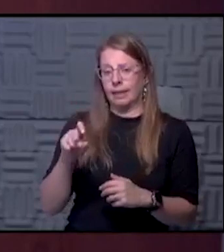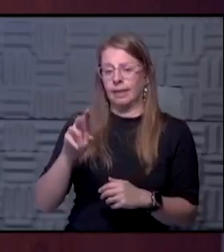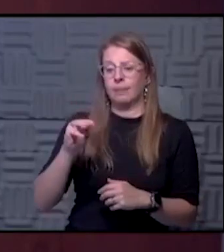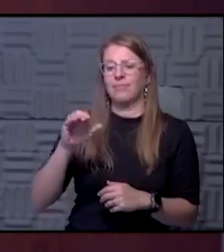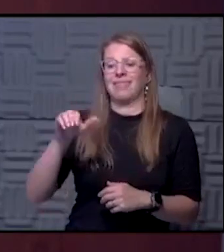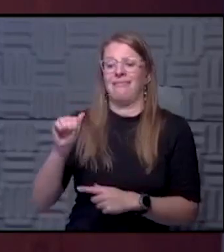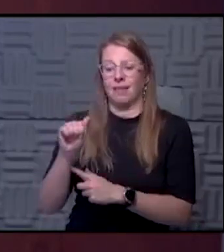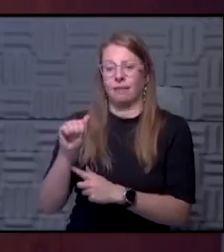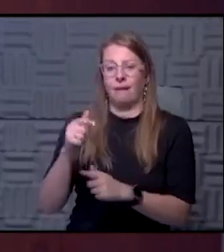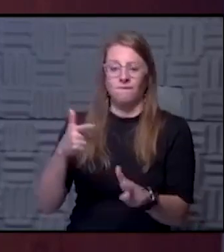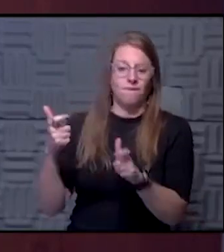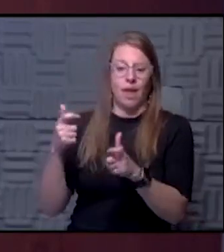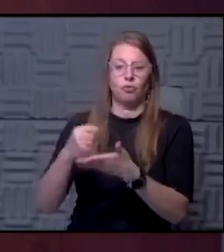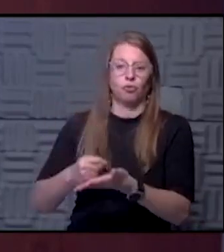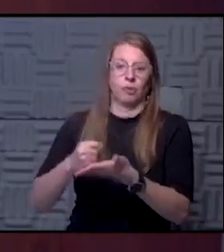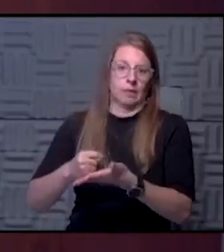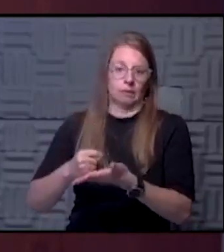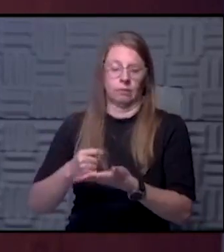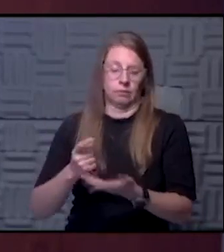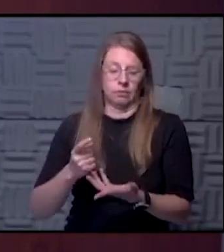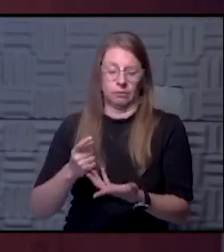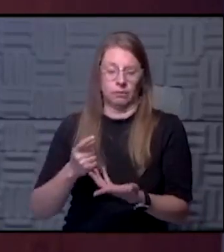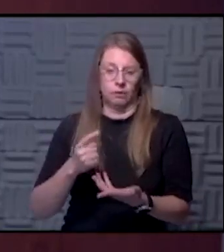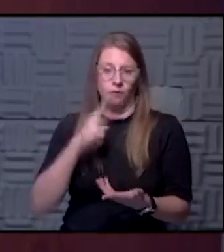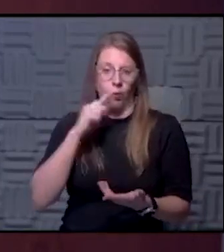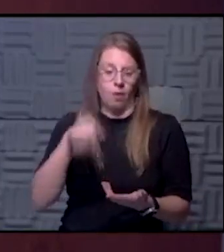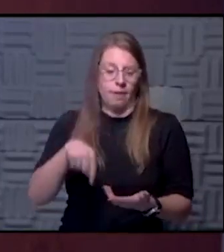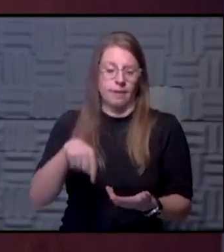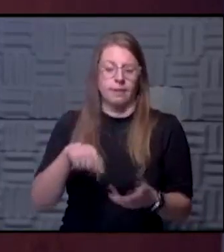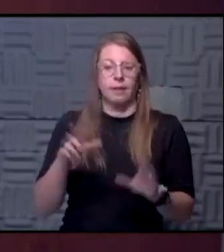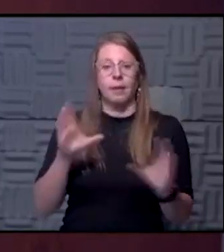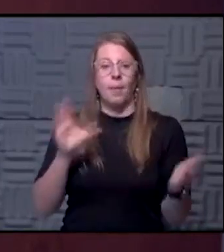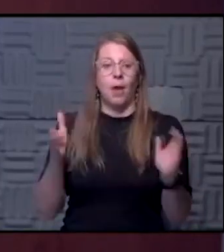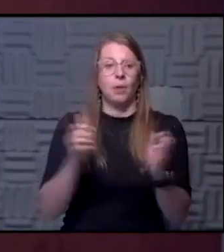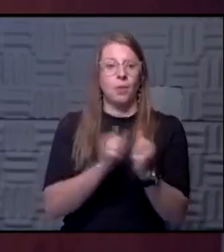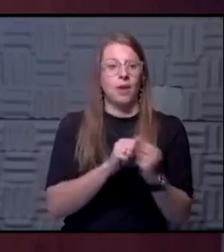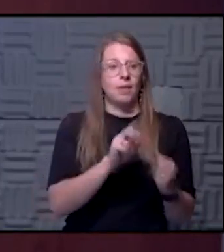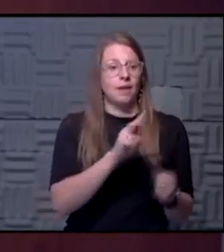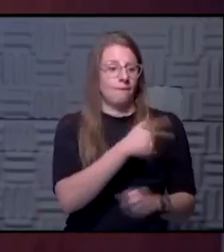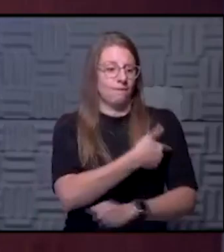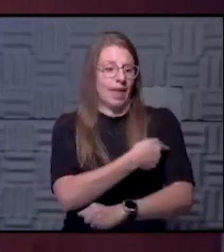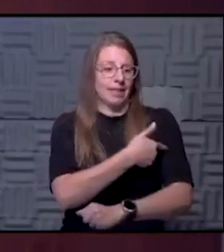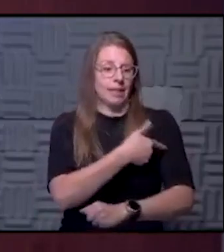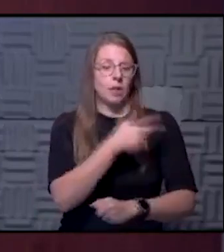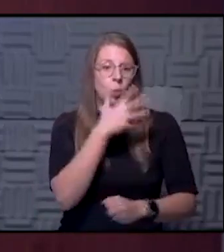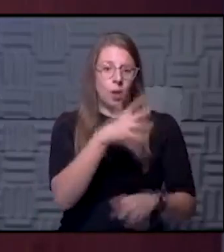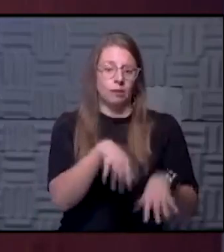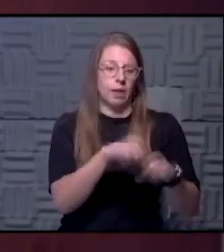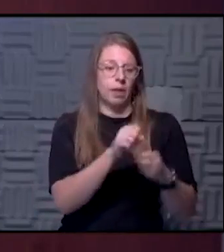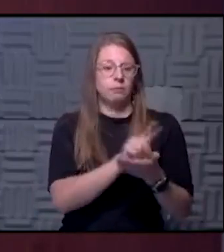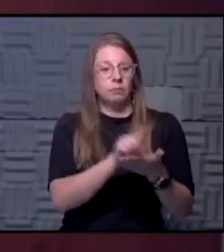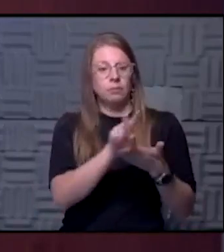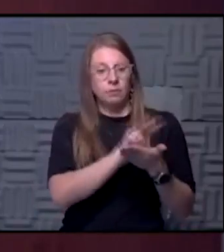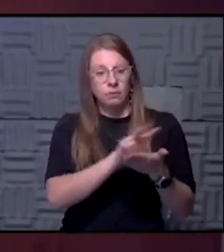a fast treatment per se for this, as opposed to the vaccine, which is going to take a few weeks to develop. Yeah,